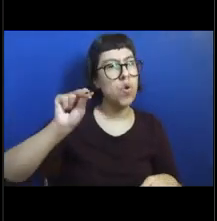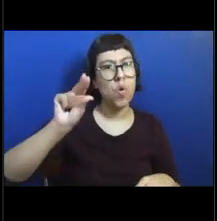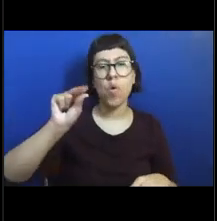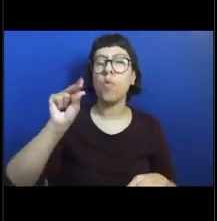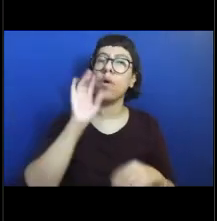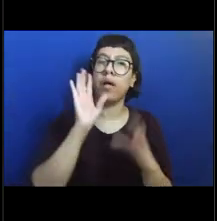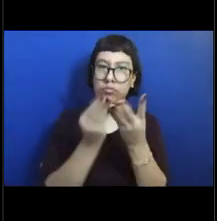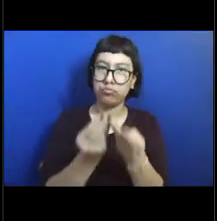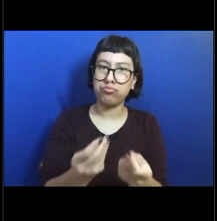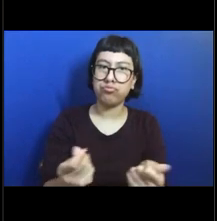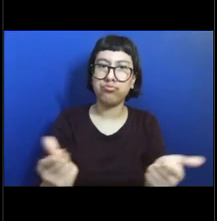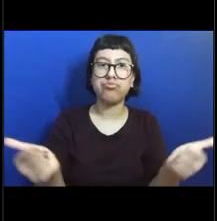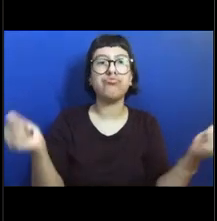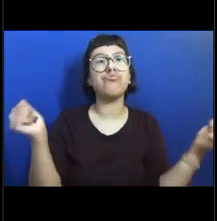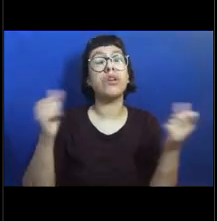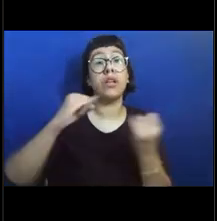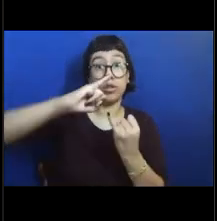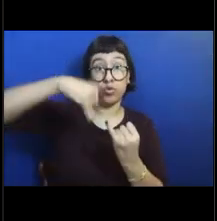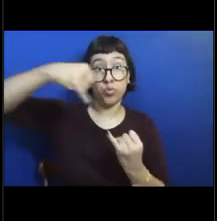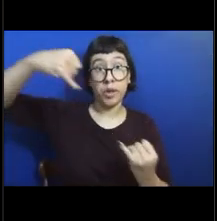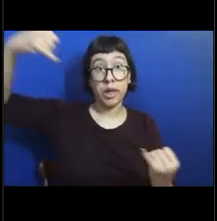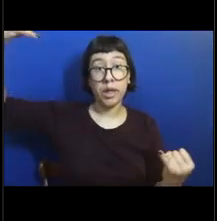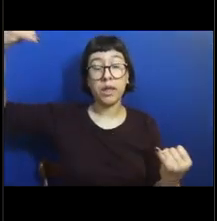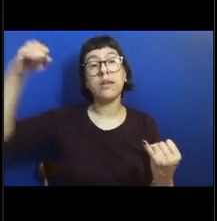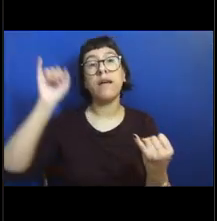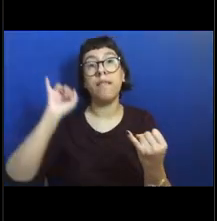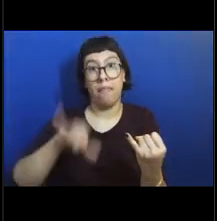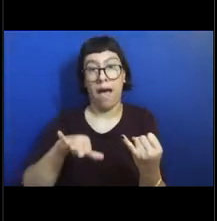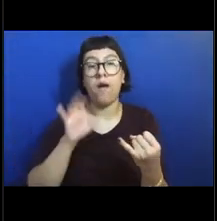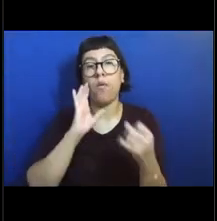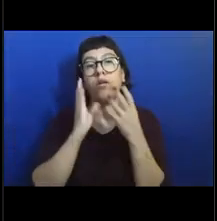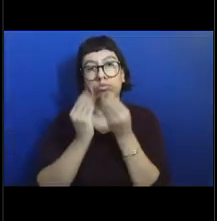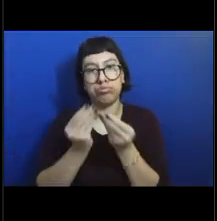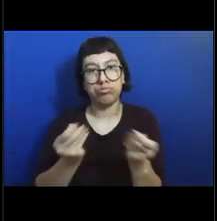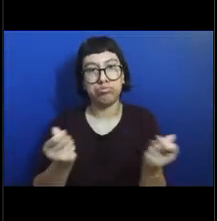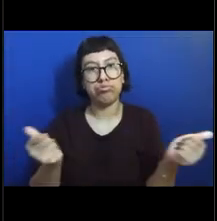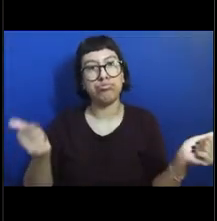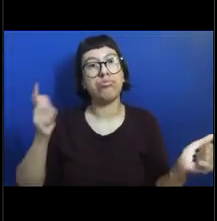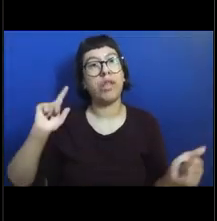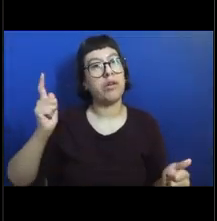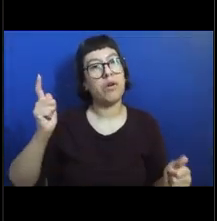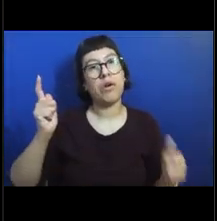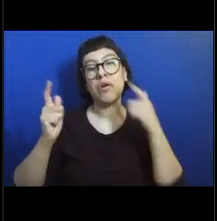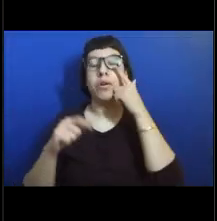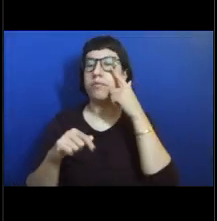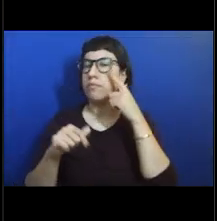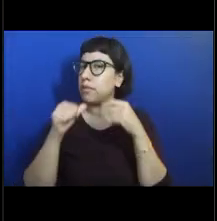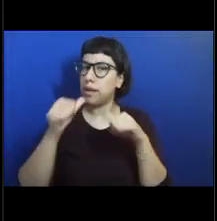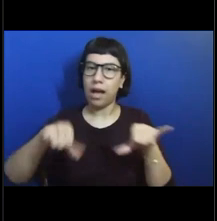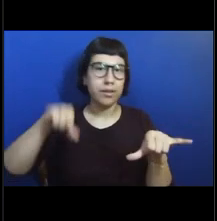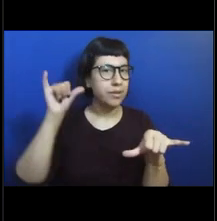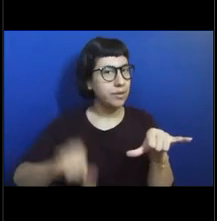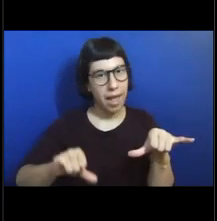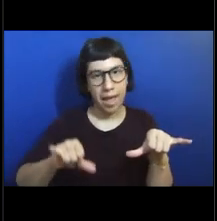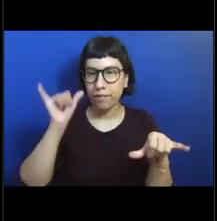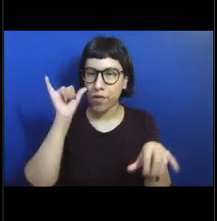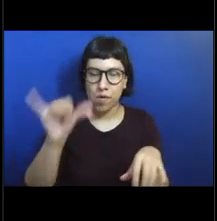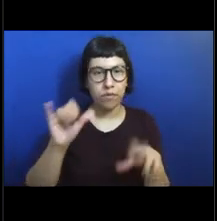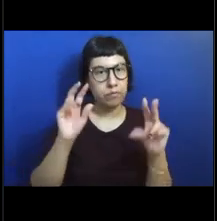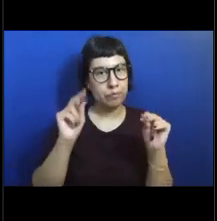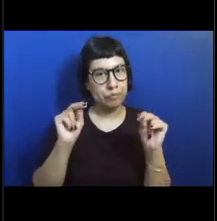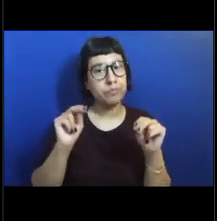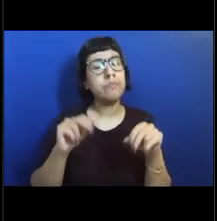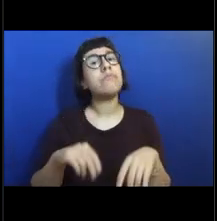thing. The string, it also dissolves eventually, and it doesn't last too long. We have had